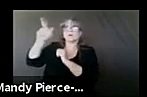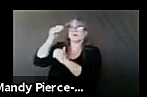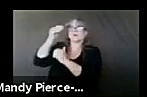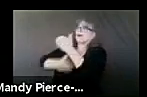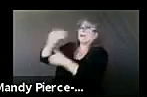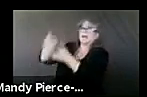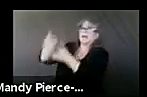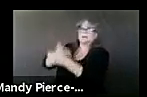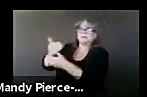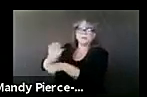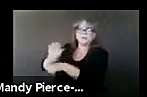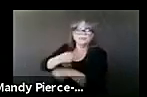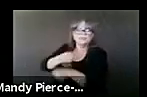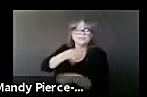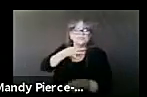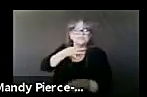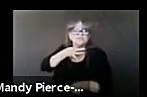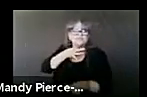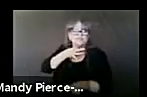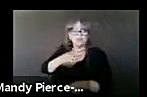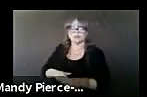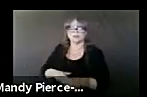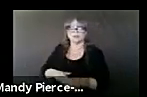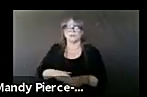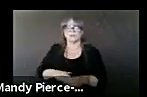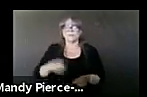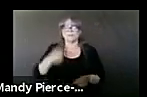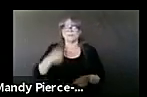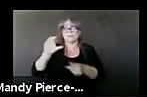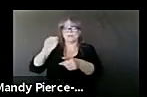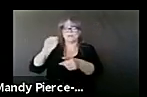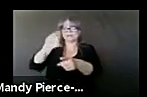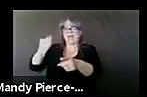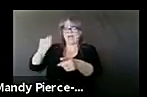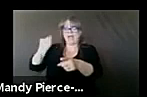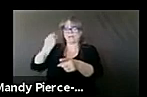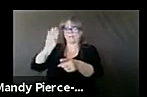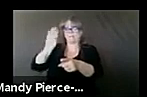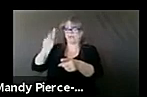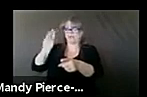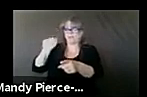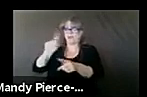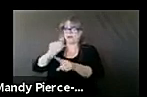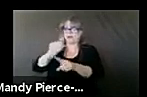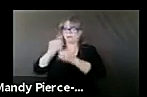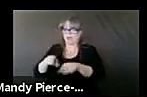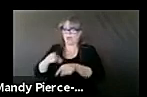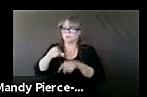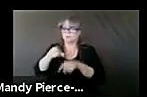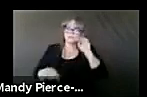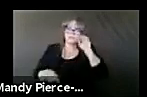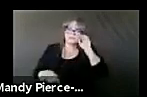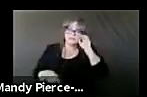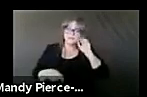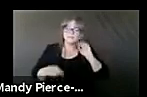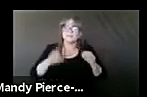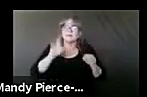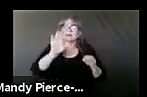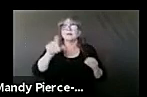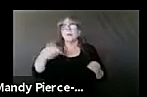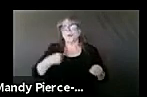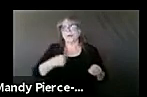Scott, I'm wondering if you'll jump in there. That'd be perfect. Sure. This is Scott Bookman. So we are continuing to evaluate how